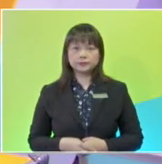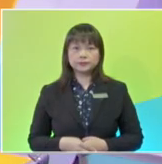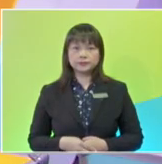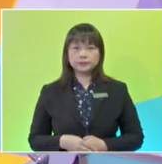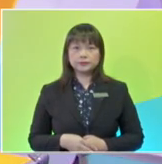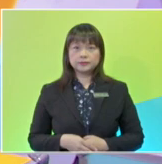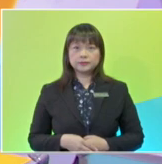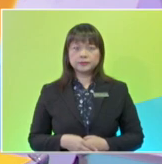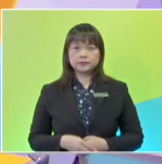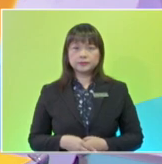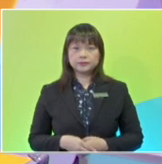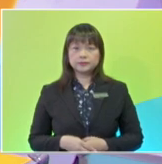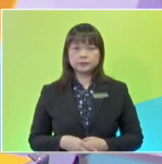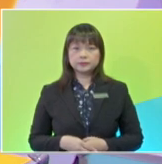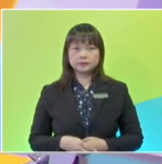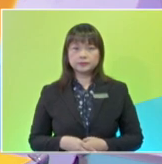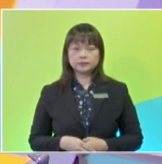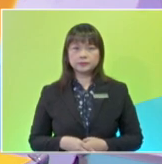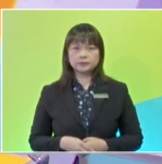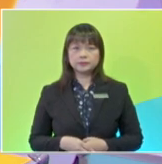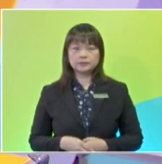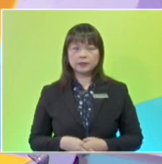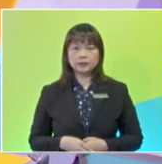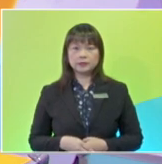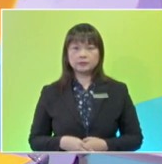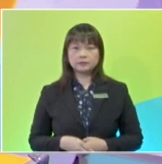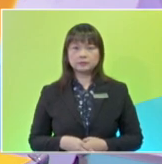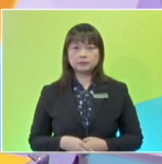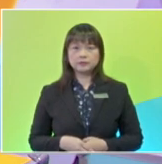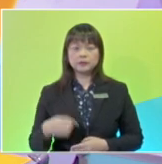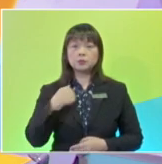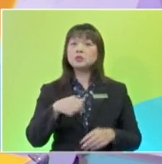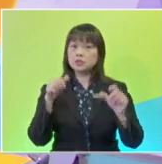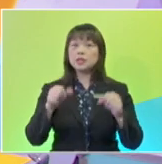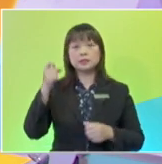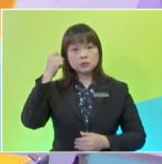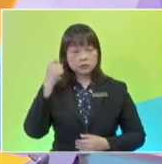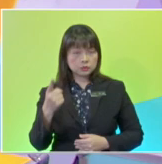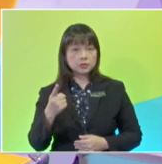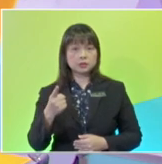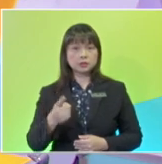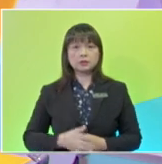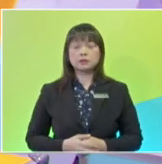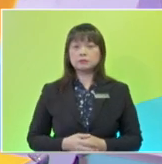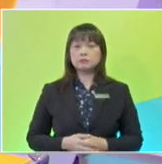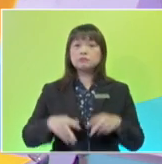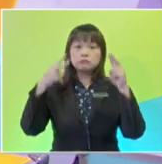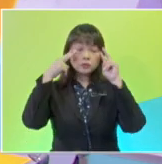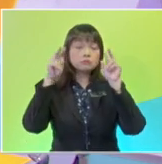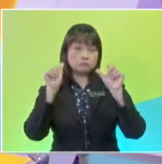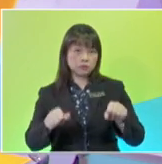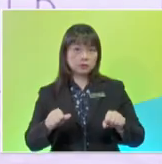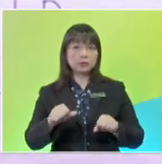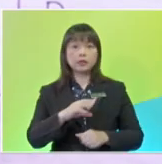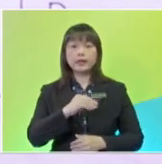Alright, with that, we kind of understood what is visible and non-visible, but also that concludes what's dissolving and not